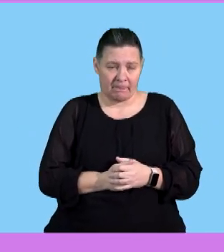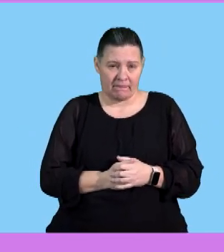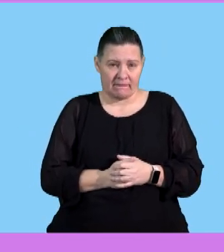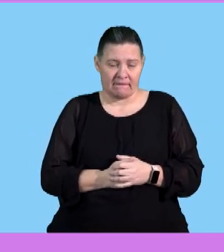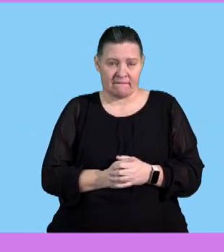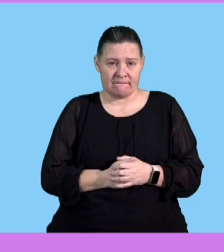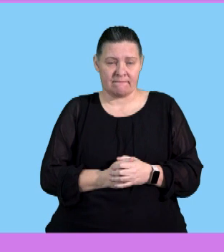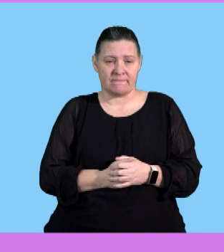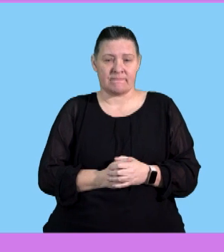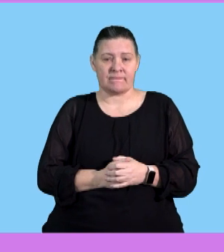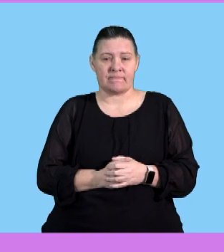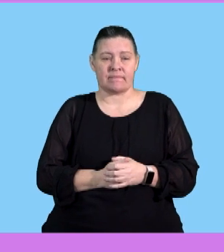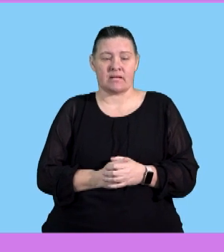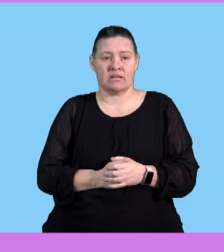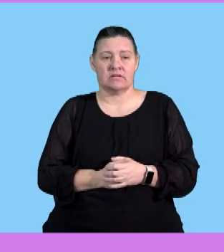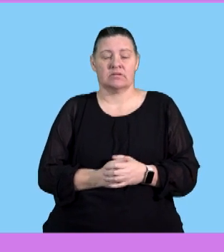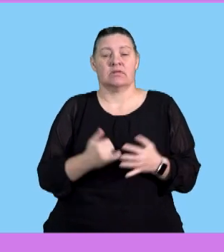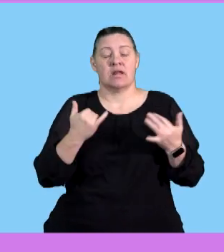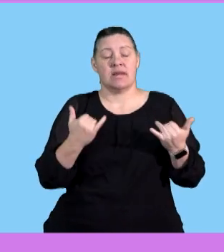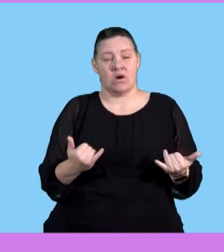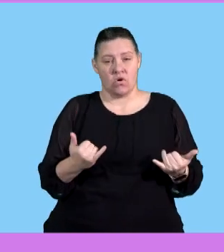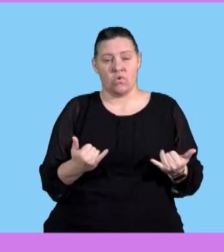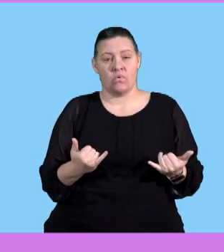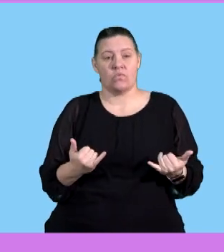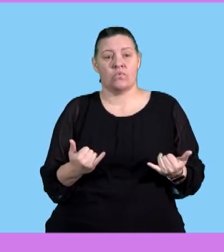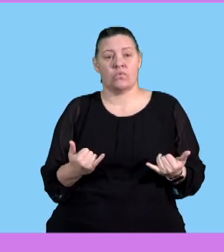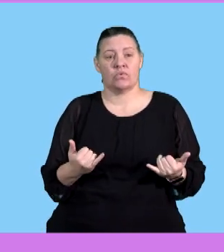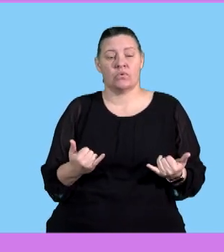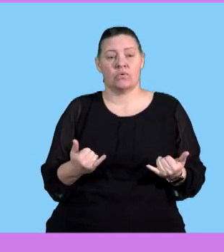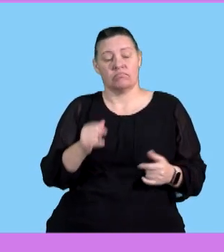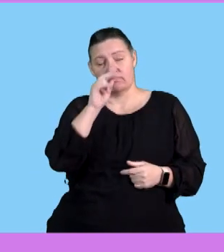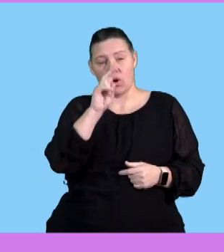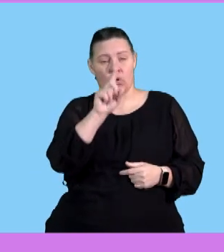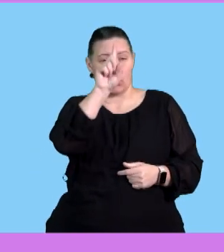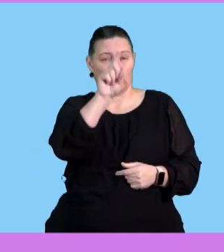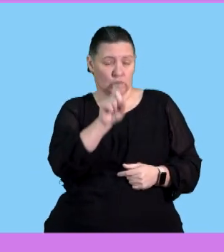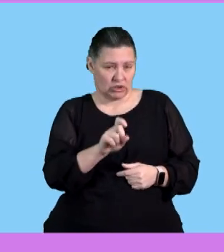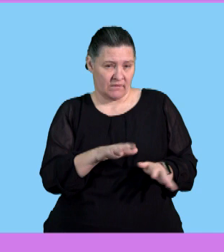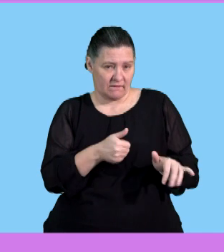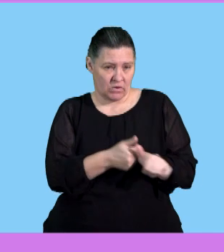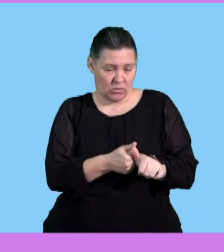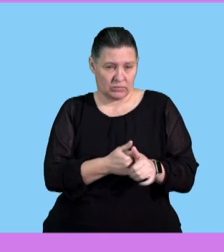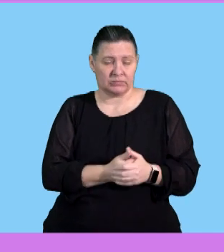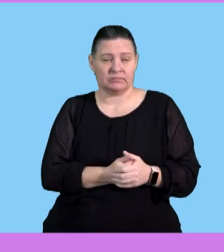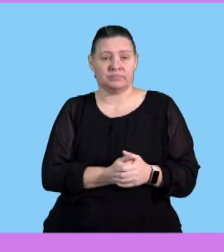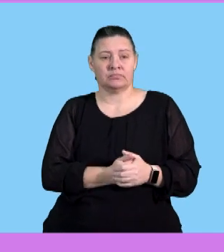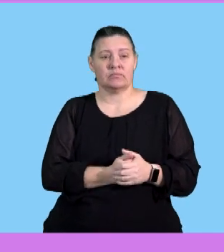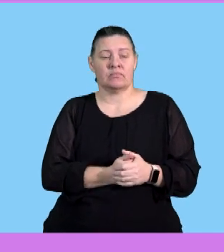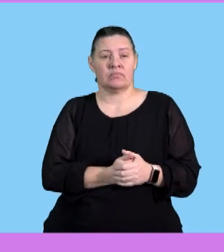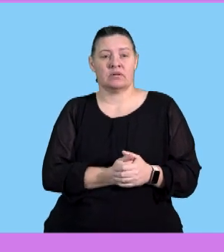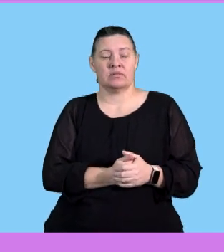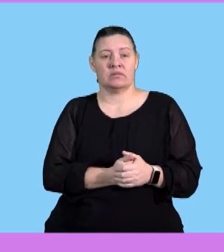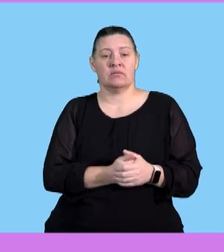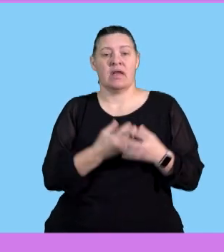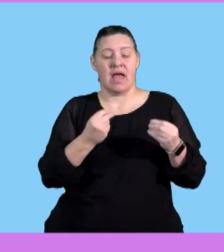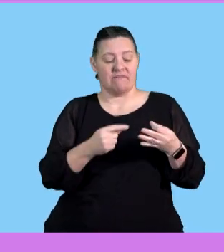been added on these items. Right. So now we are going to be looking at the questions that follow